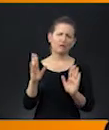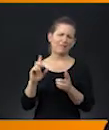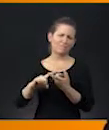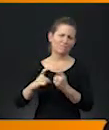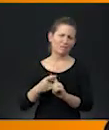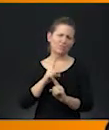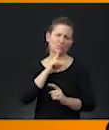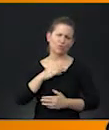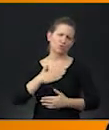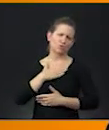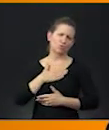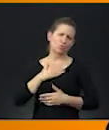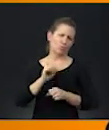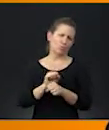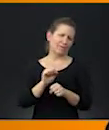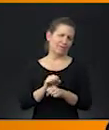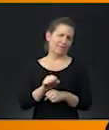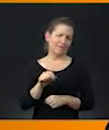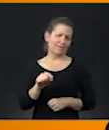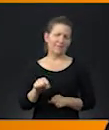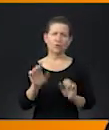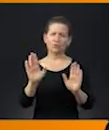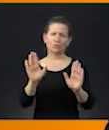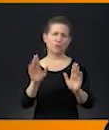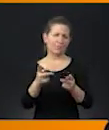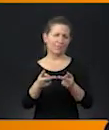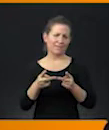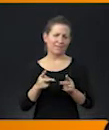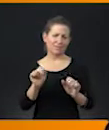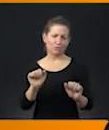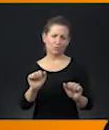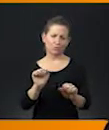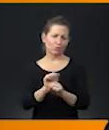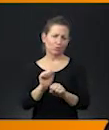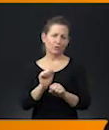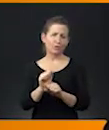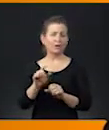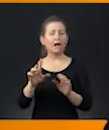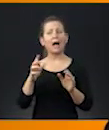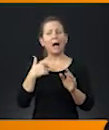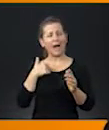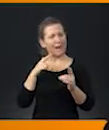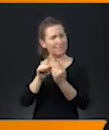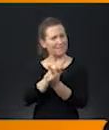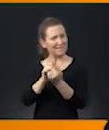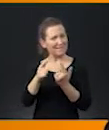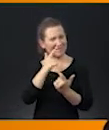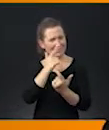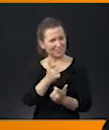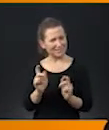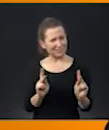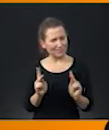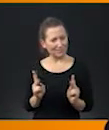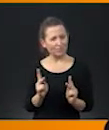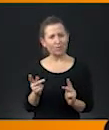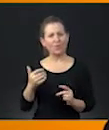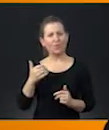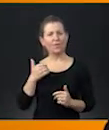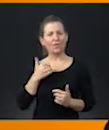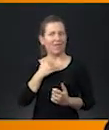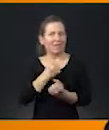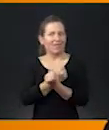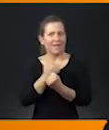friends of mine. I really enjoy being up there. It's really a great place to work. It's a lot of fun. You meet interesting people. I